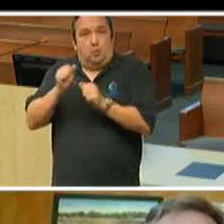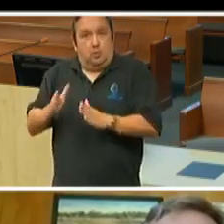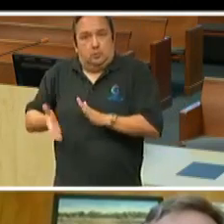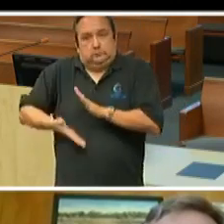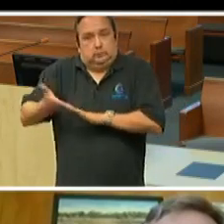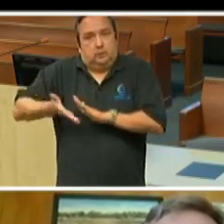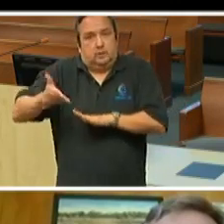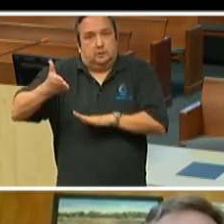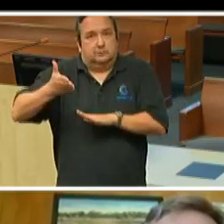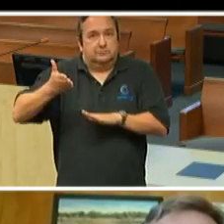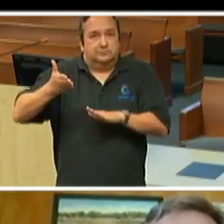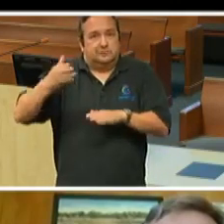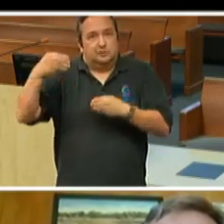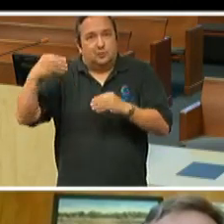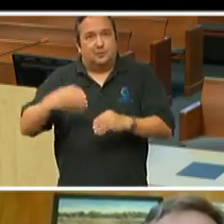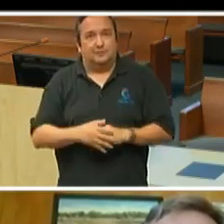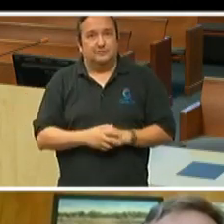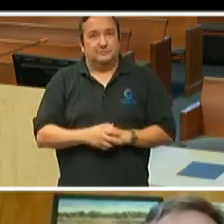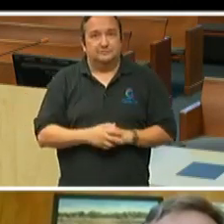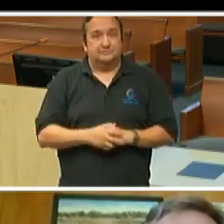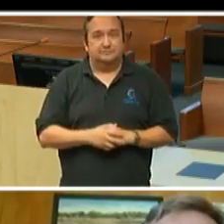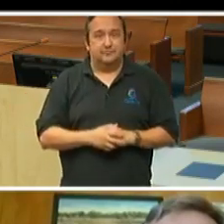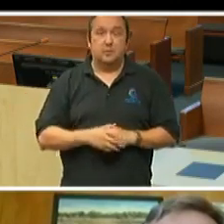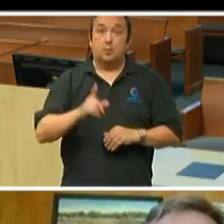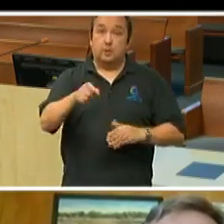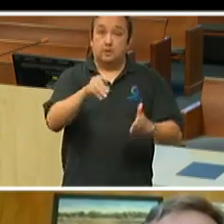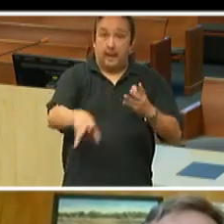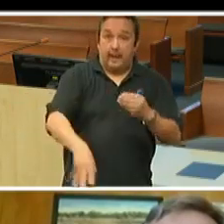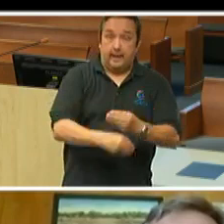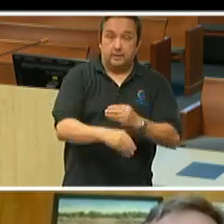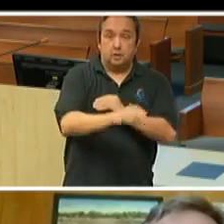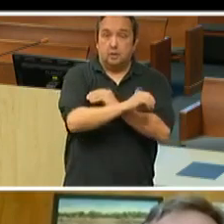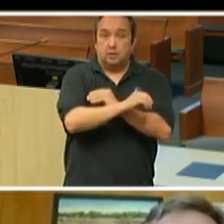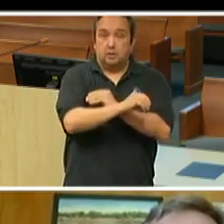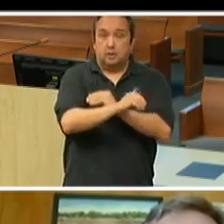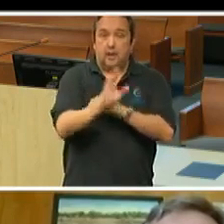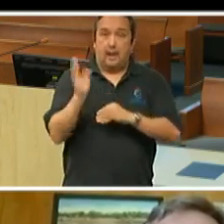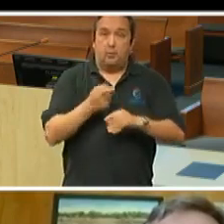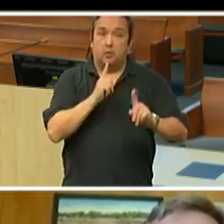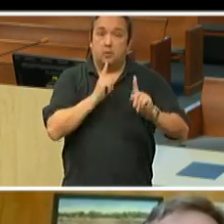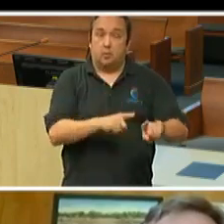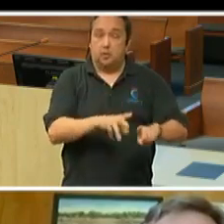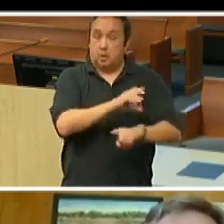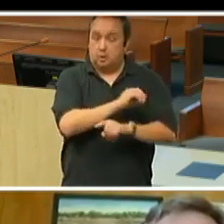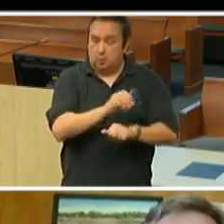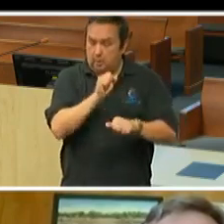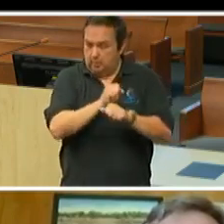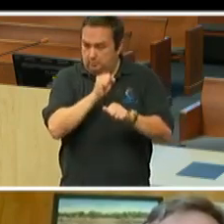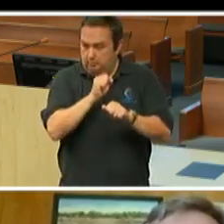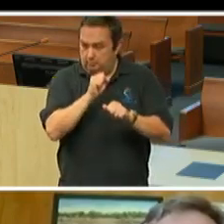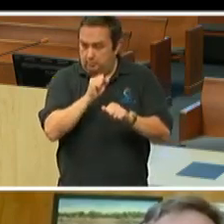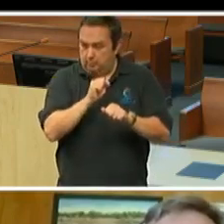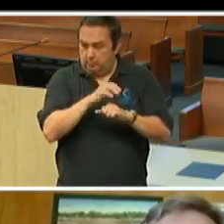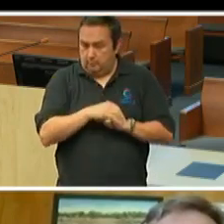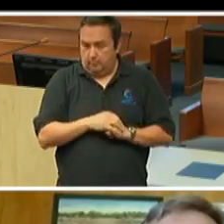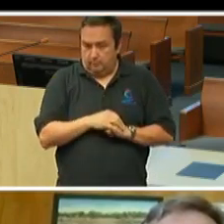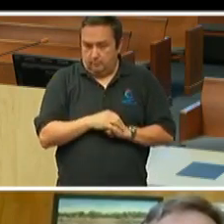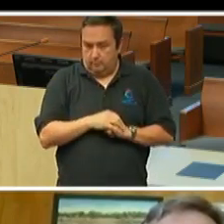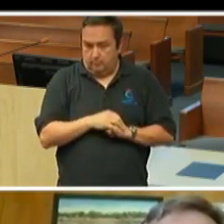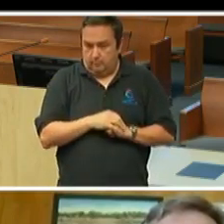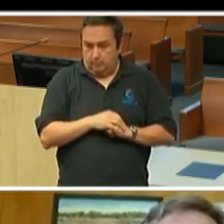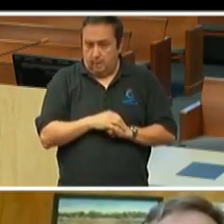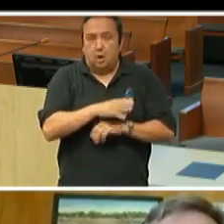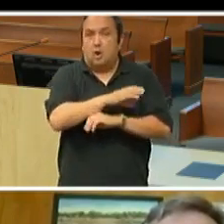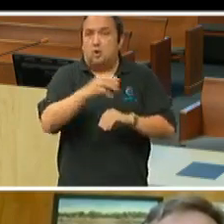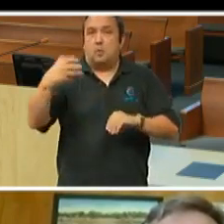the show. And we need to write into our emergency order that no employer shall deny an employee the right to use personal protective